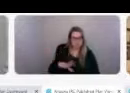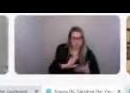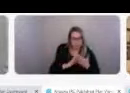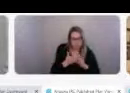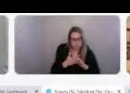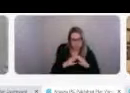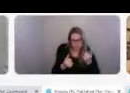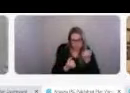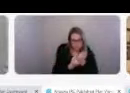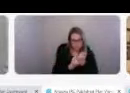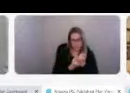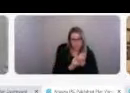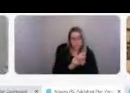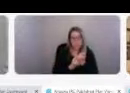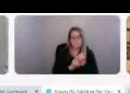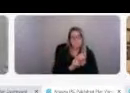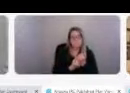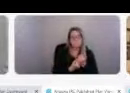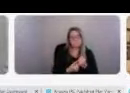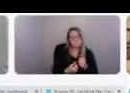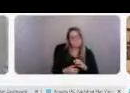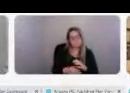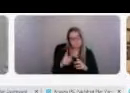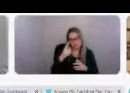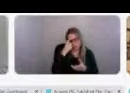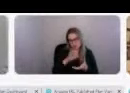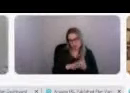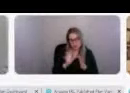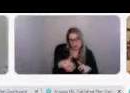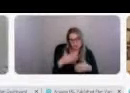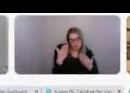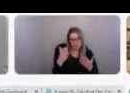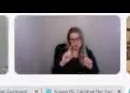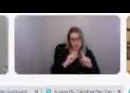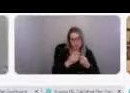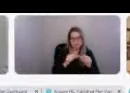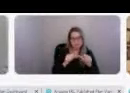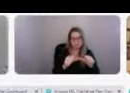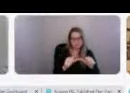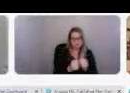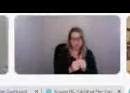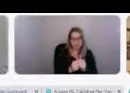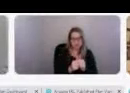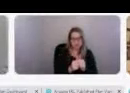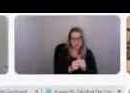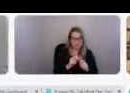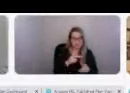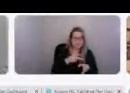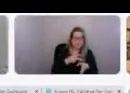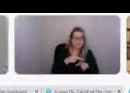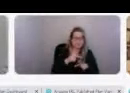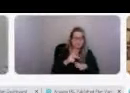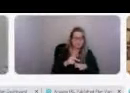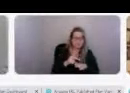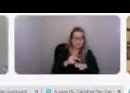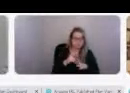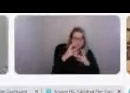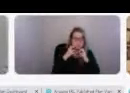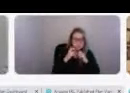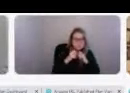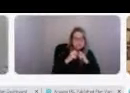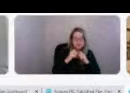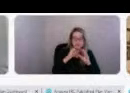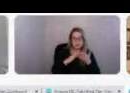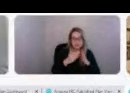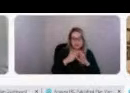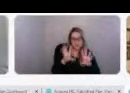supports the construction of this district we believe the proposed district is consistent with the principles of our community which we provided previously to the